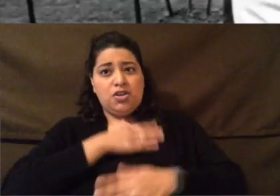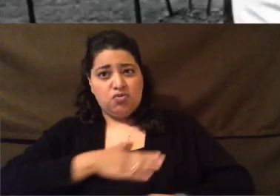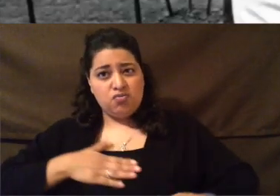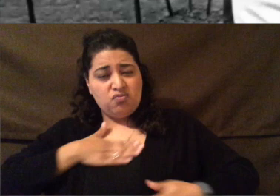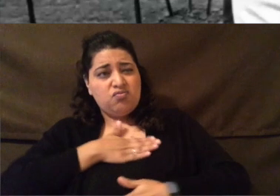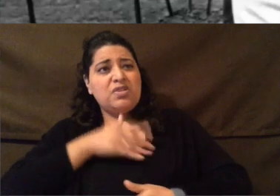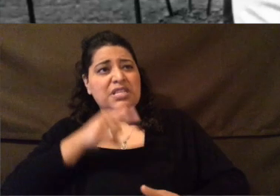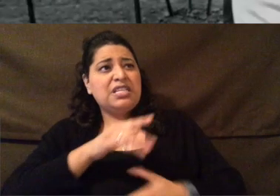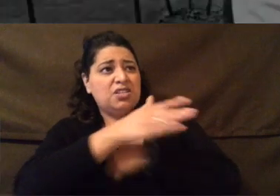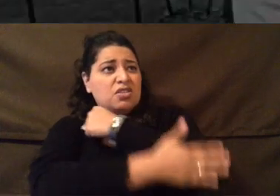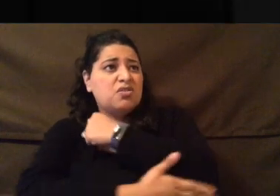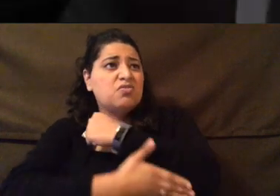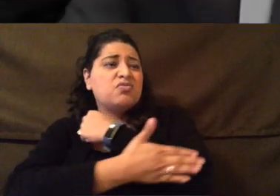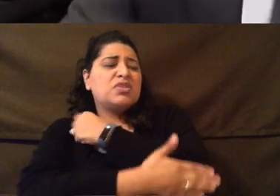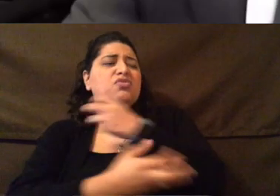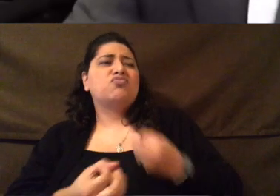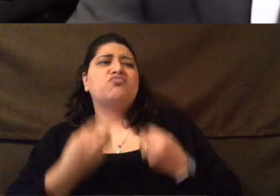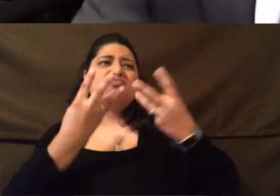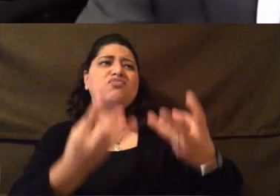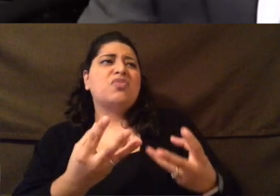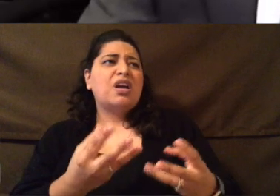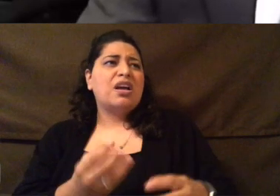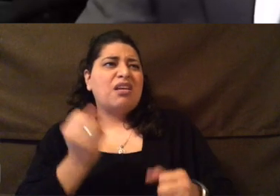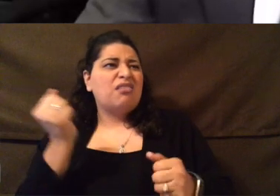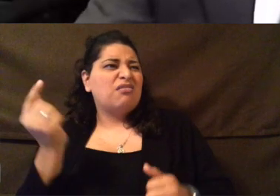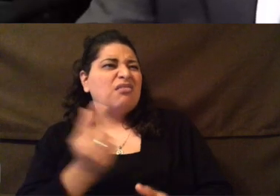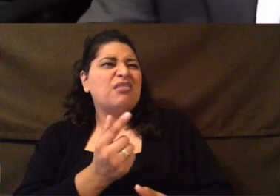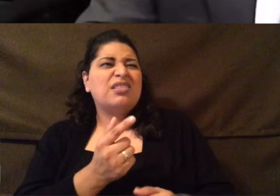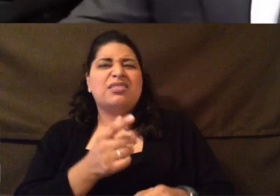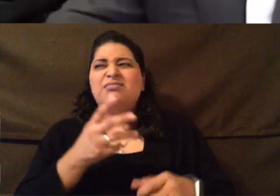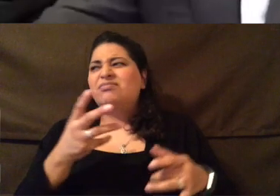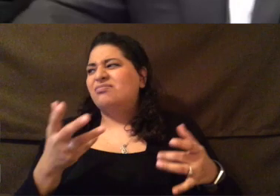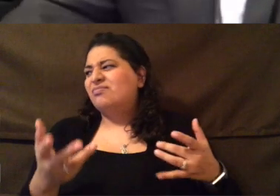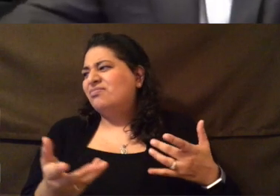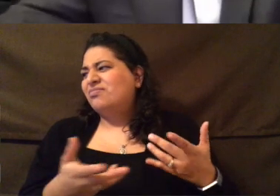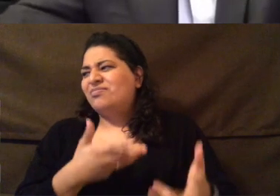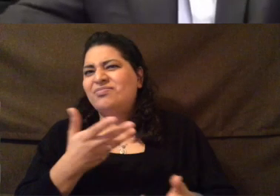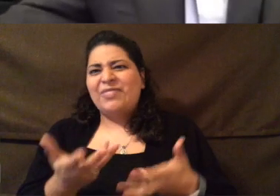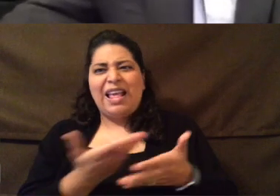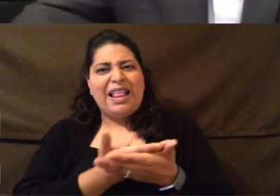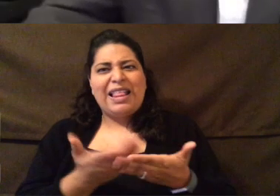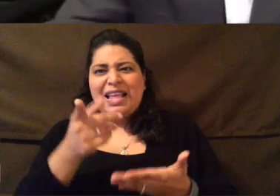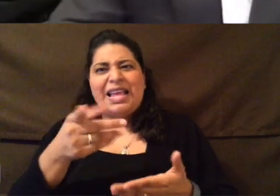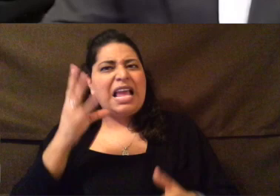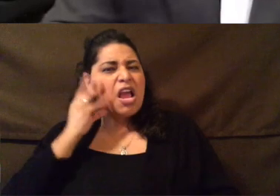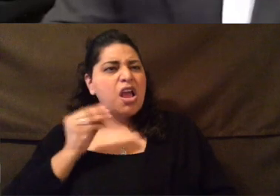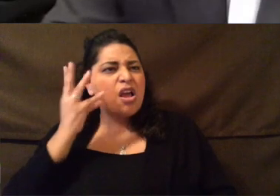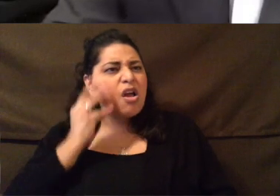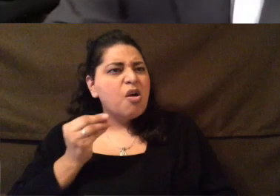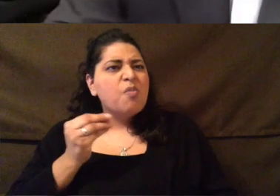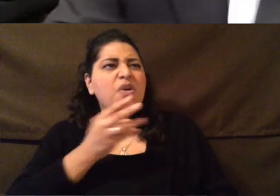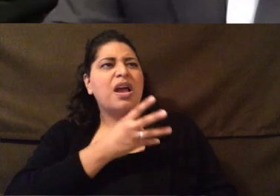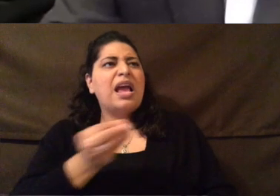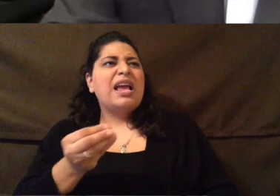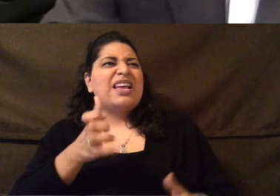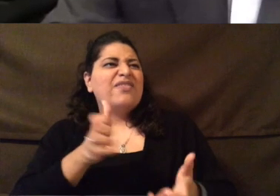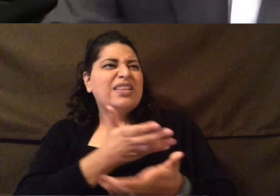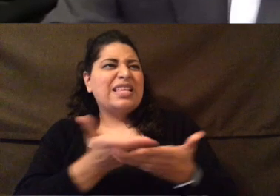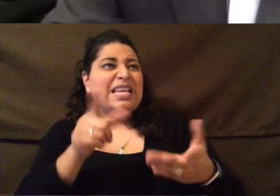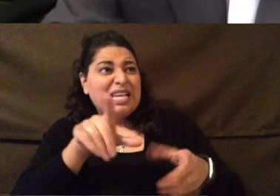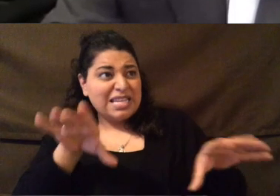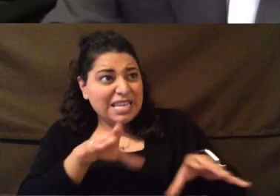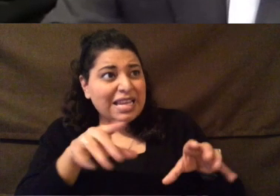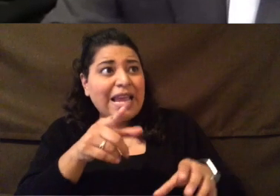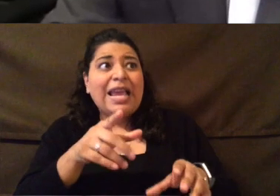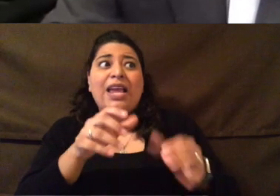He loved this country so much that, all of these things that he went through to get some of the things